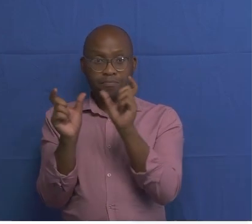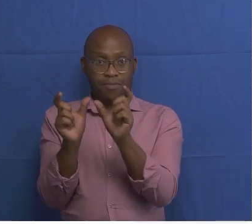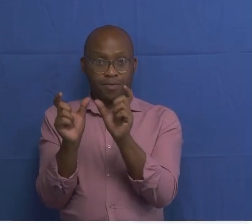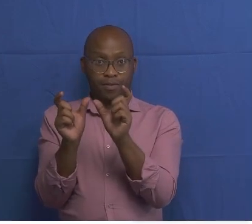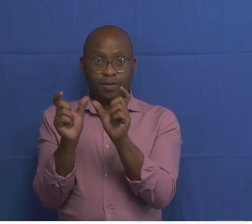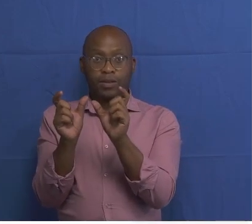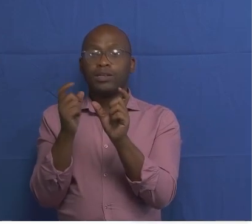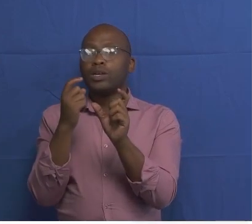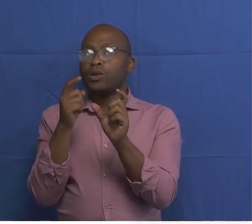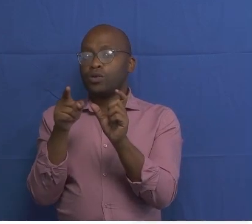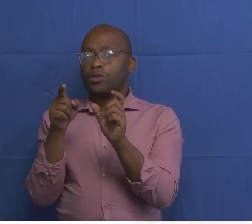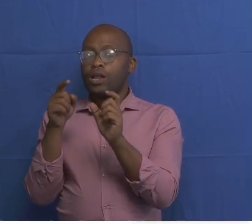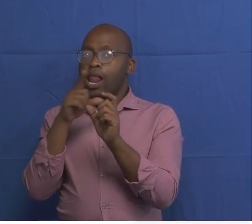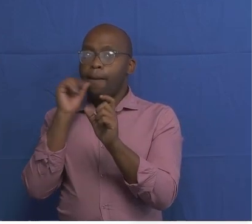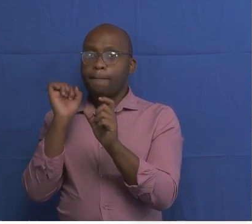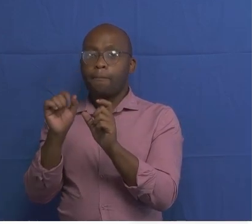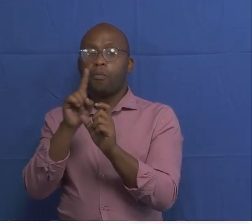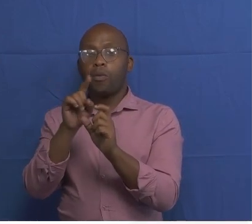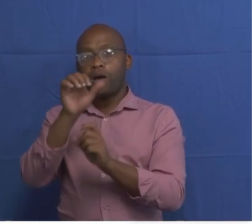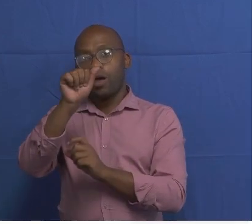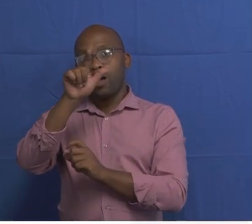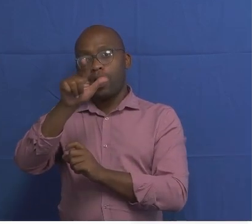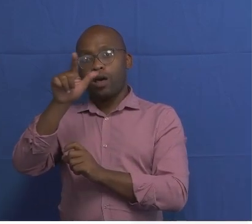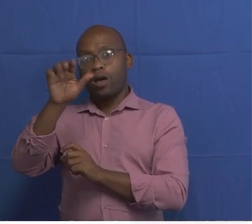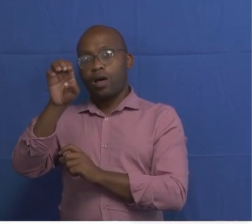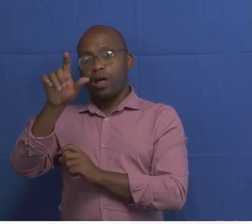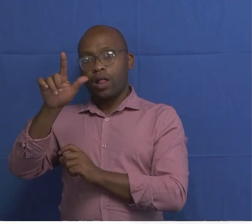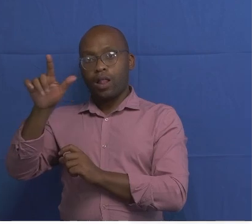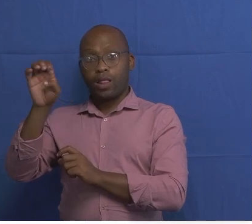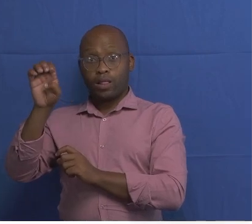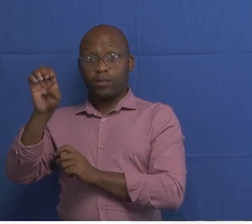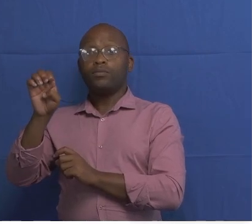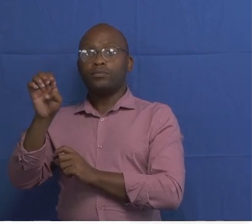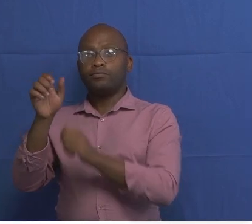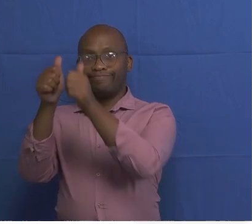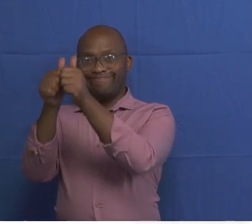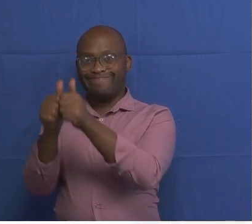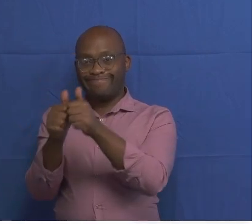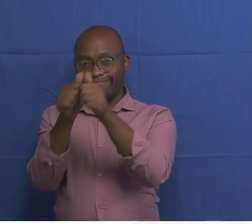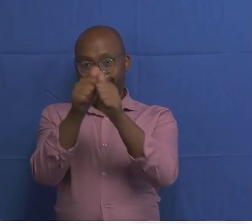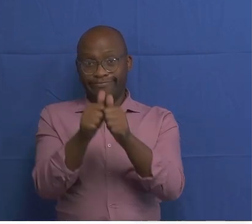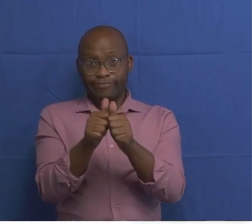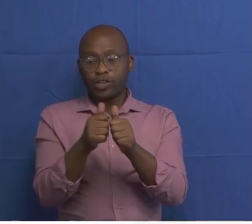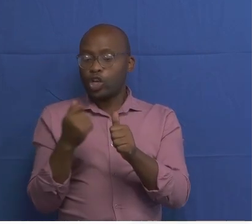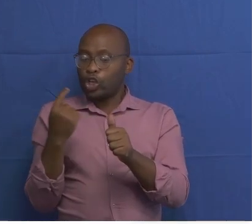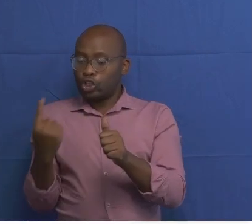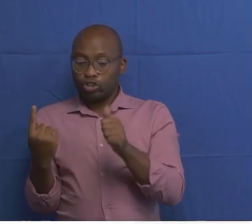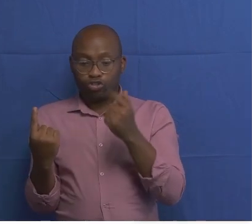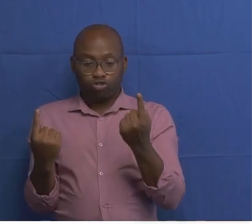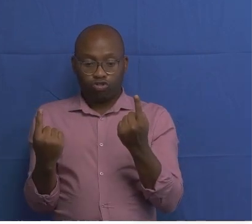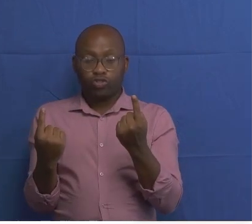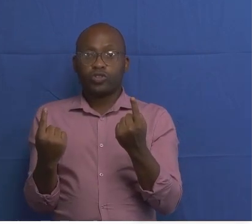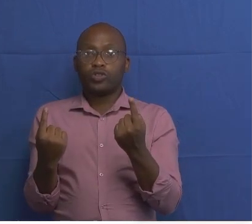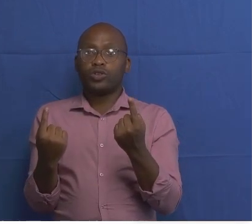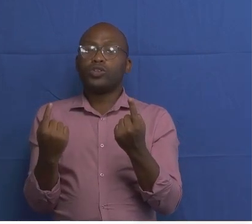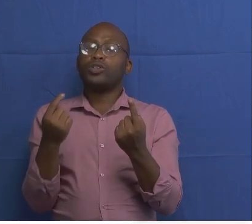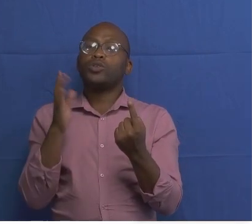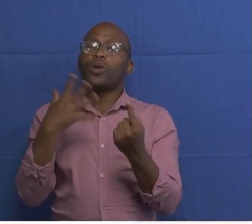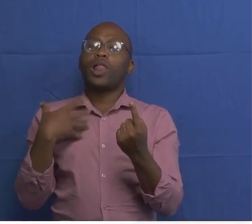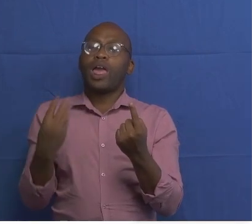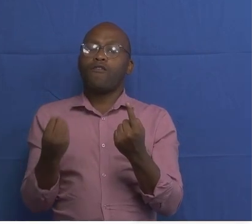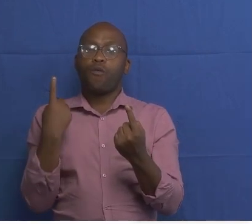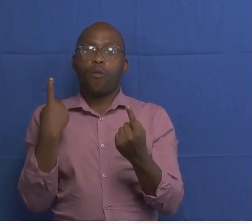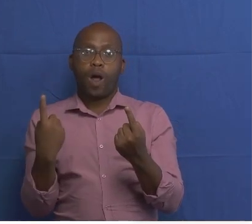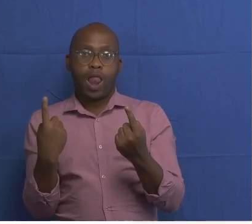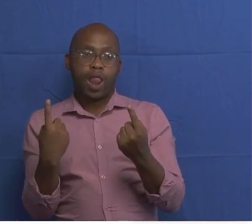or segregate so that each gamete only contains one of these factors. Now remember, in DNA